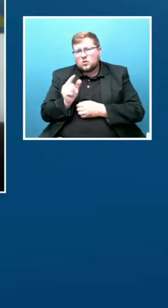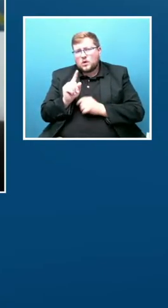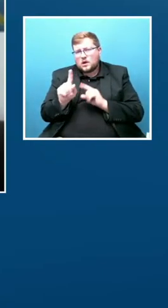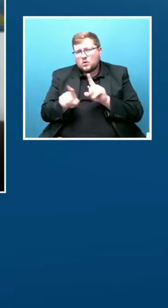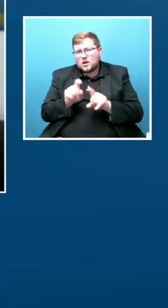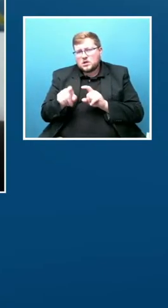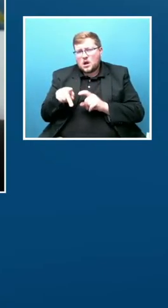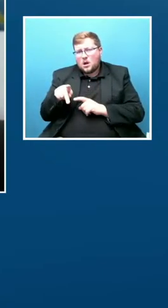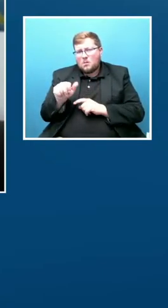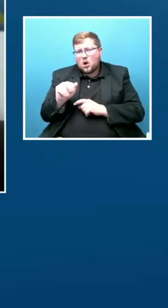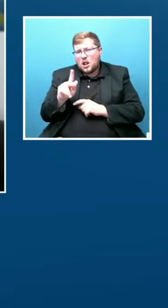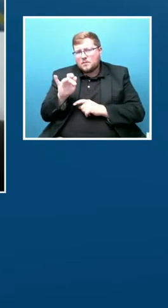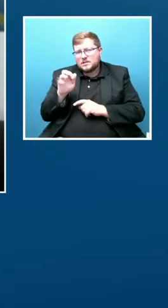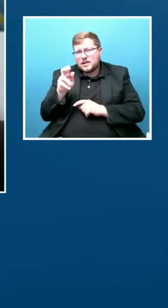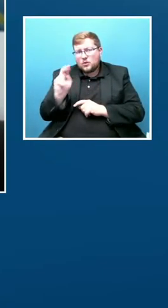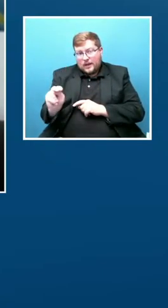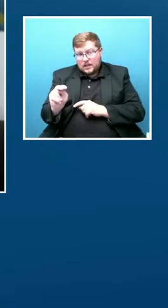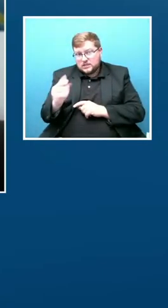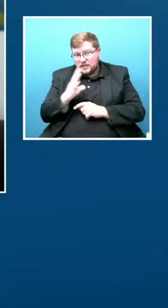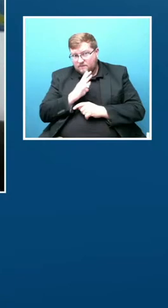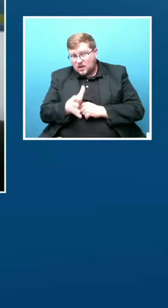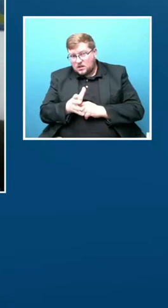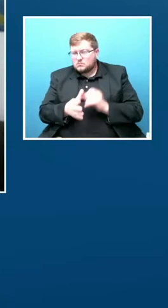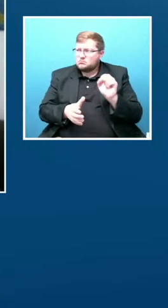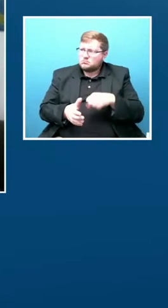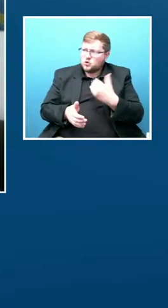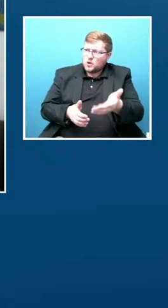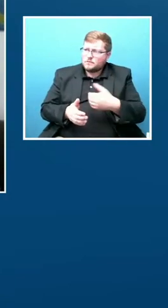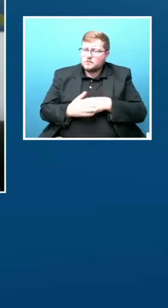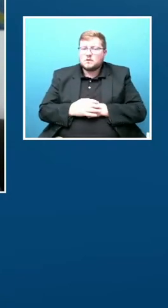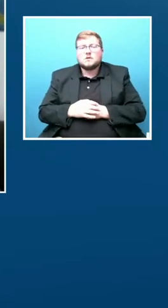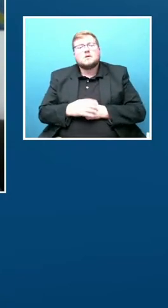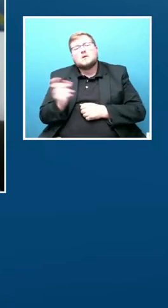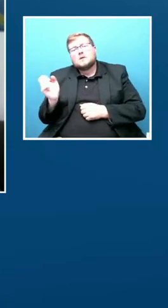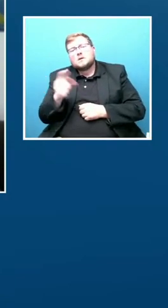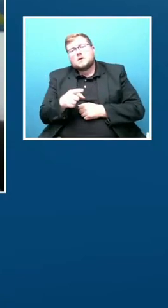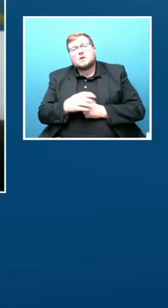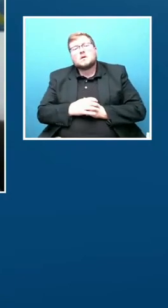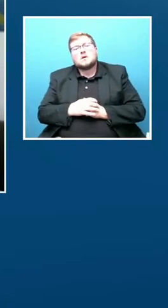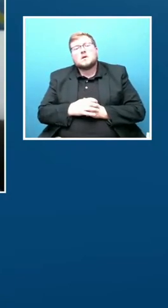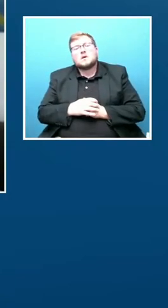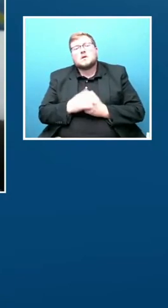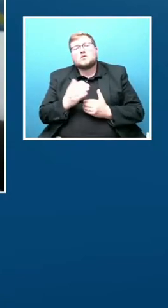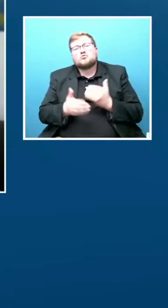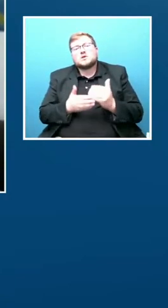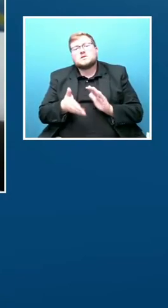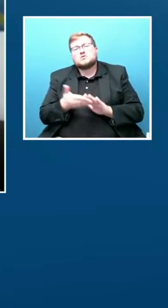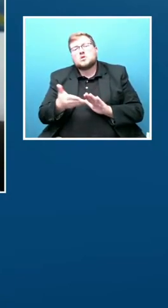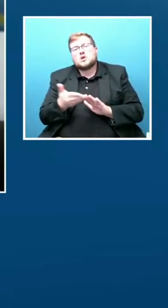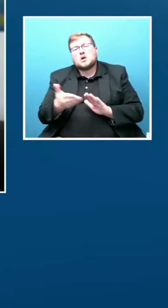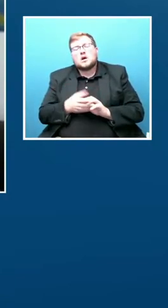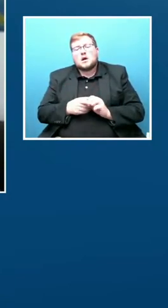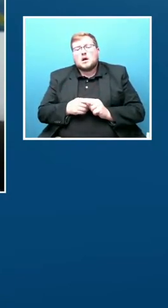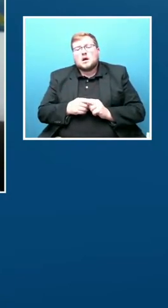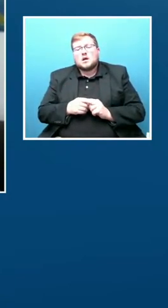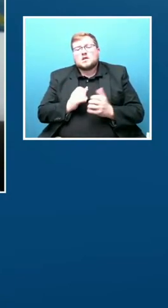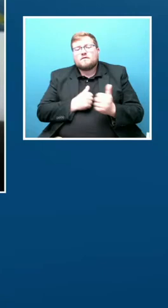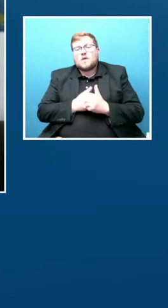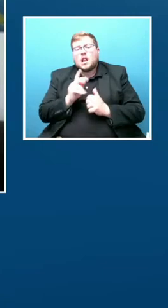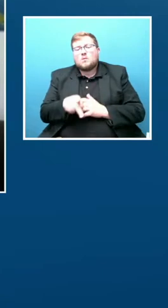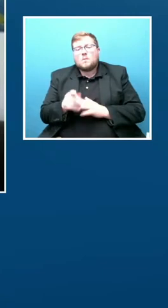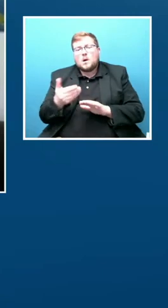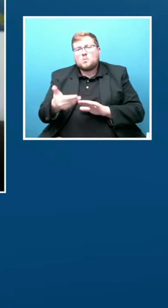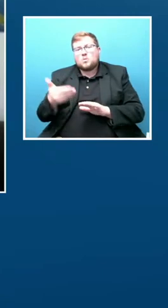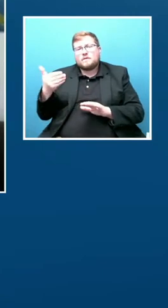Would that be okay? Yes. Thank you, sir. To follow up on a previous question about why the